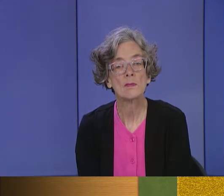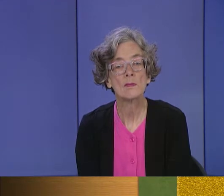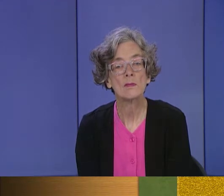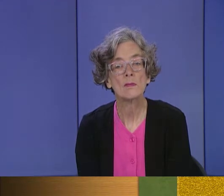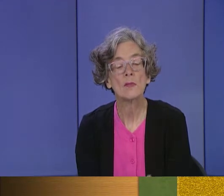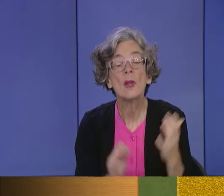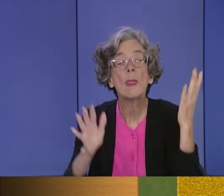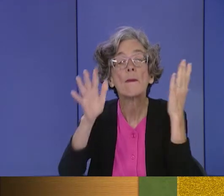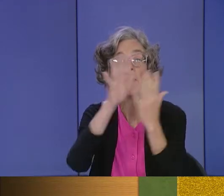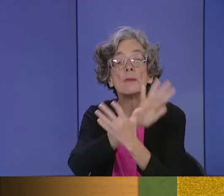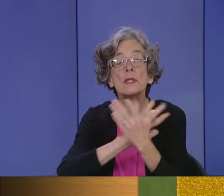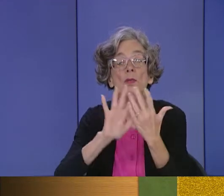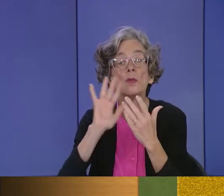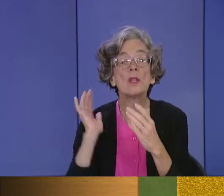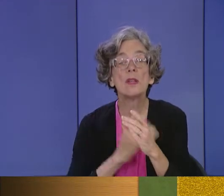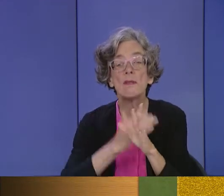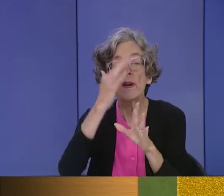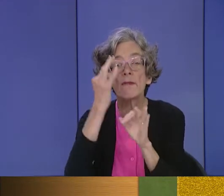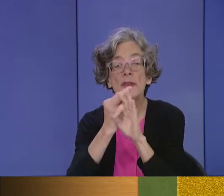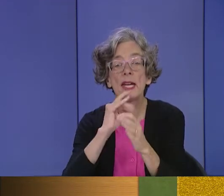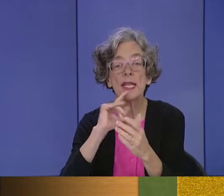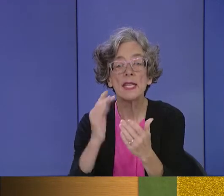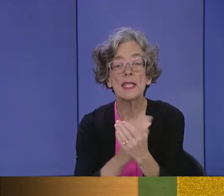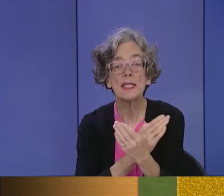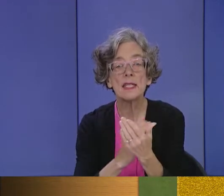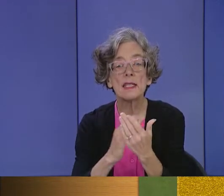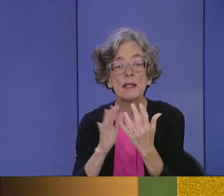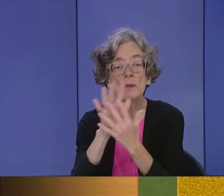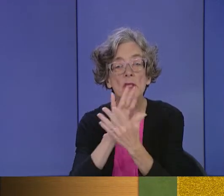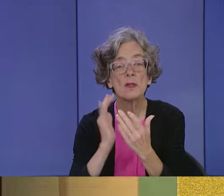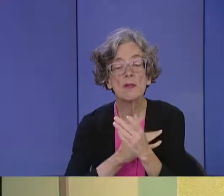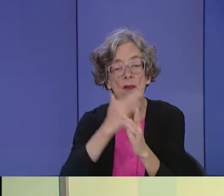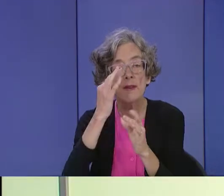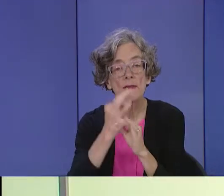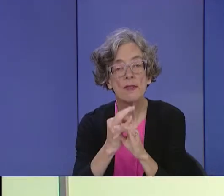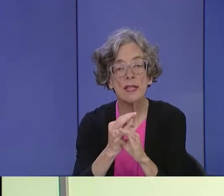The mystery of faith.